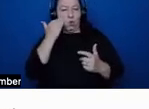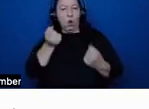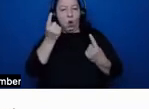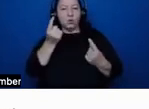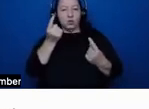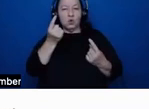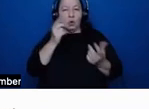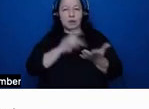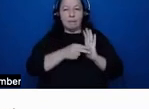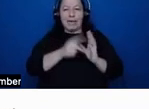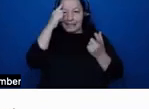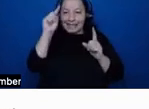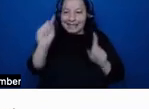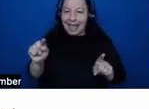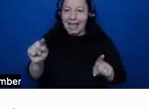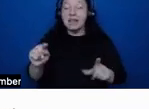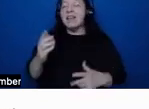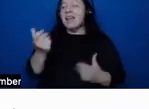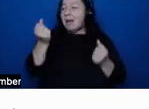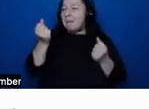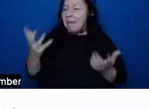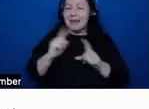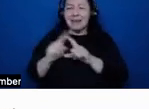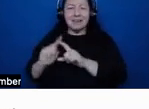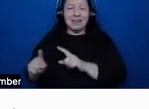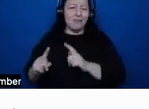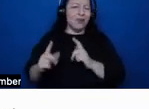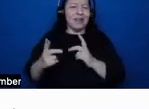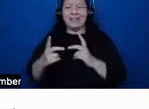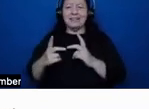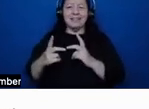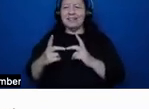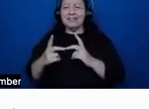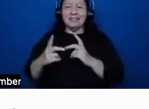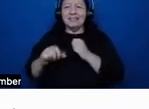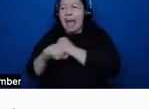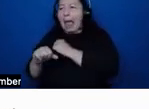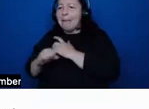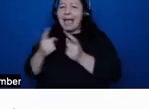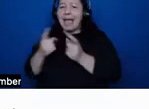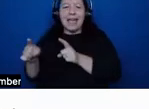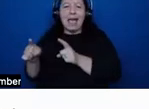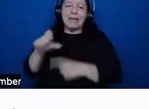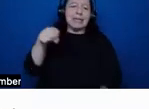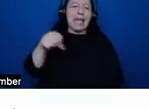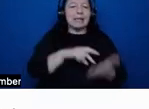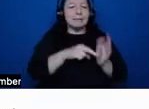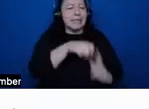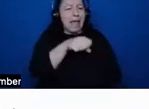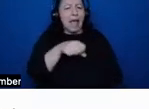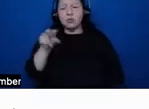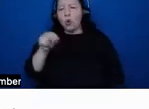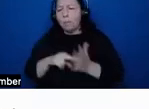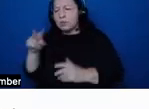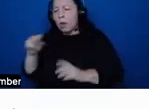there over the years, yes means yes, and all these sorts of things. But this level, that idea of like, what is coercion still kind of